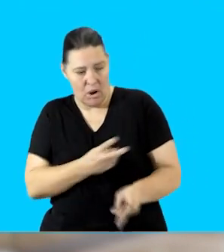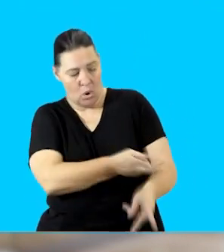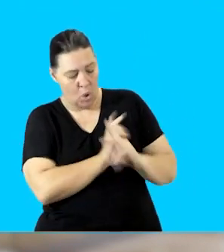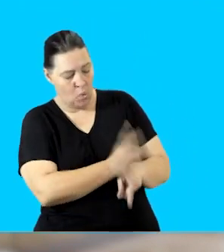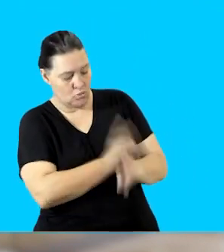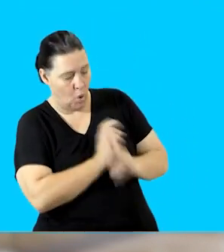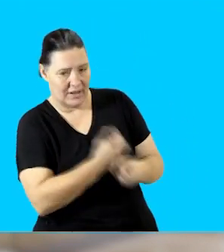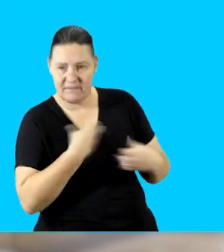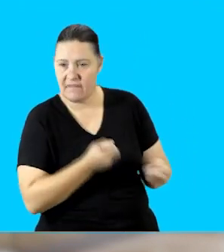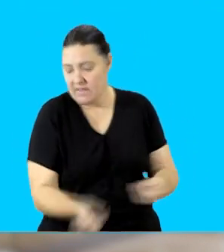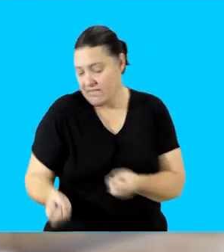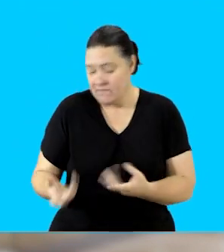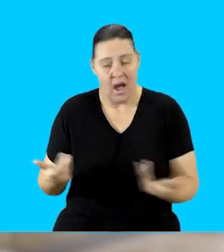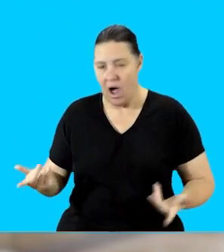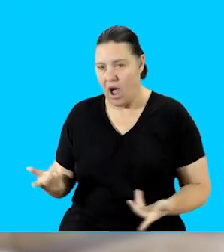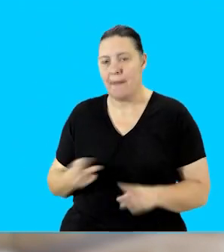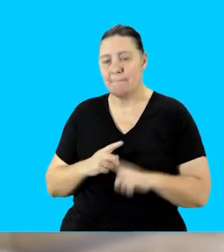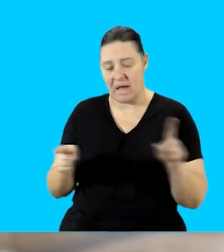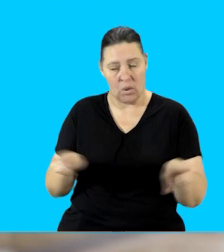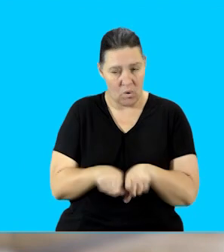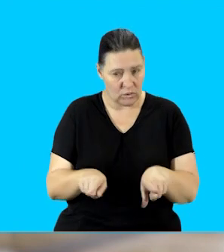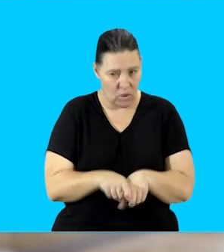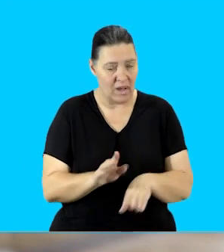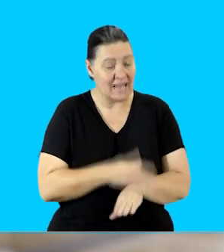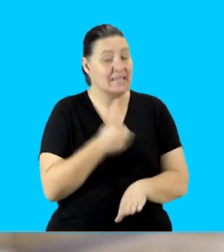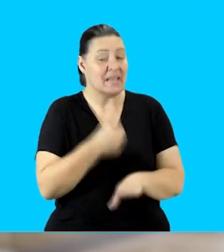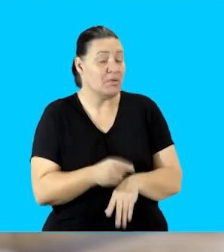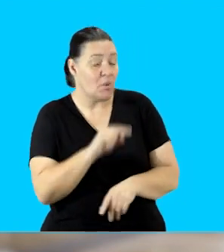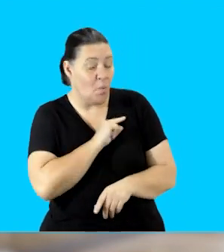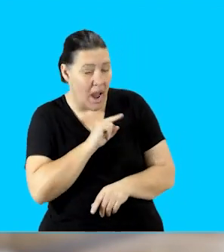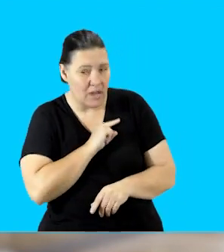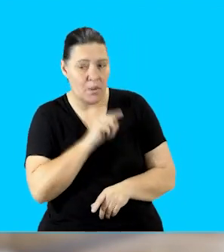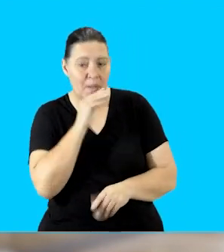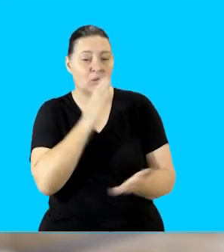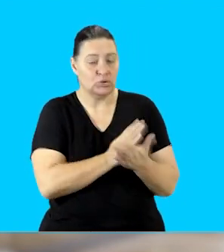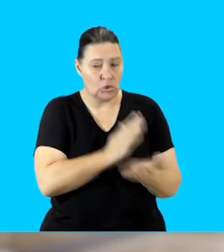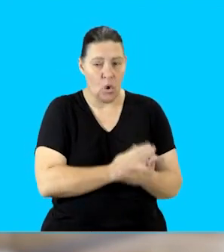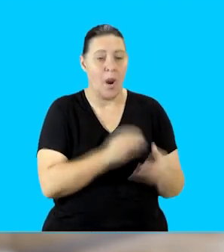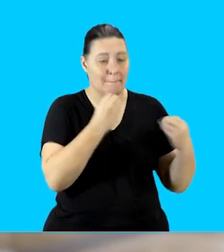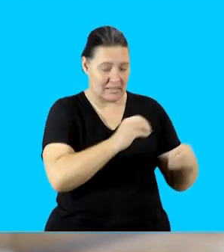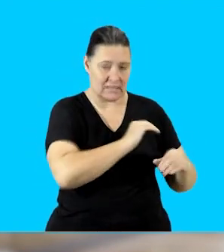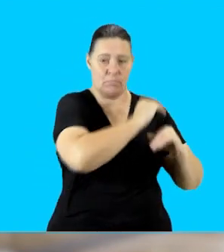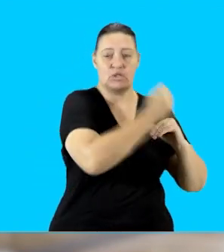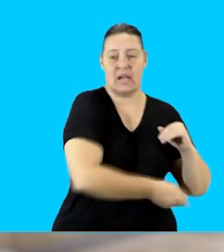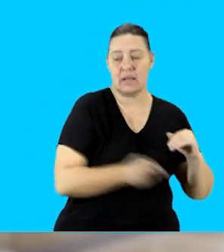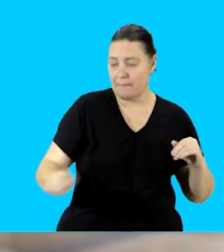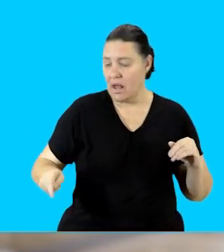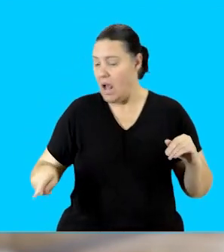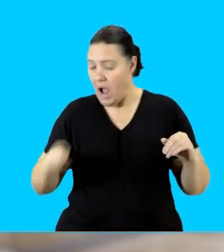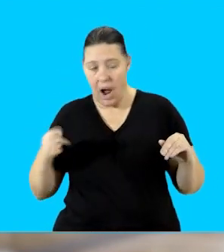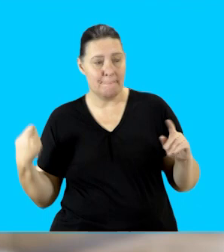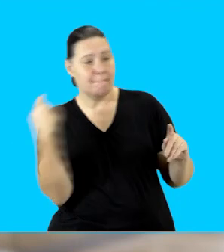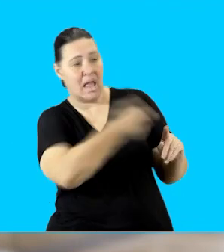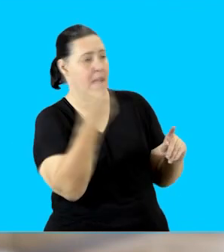it was also established to make sure that businesses are protected from bad debtors, consumers who are not able to pay